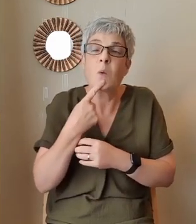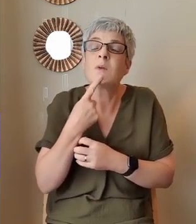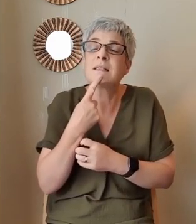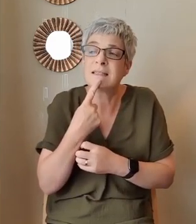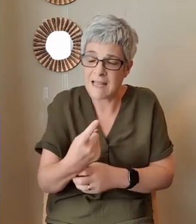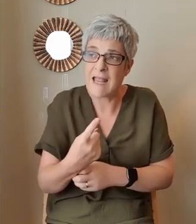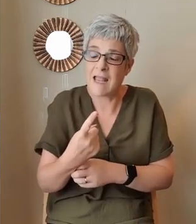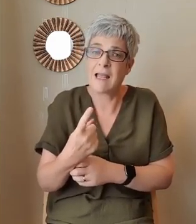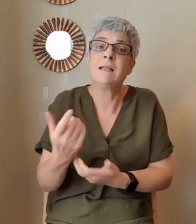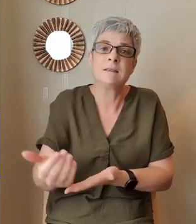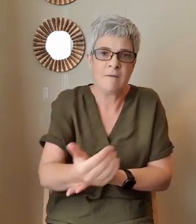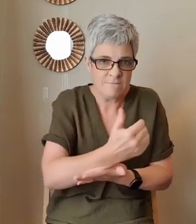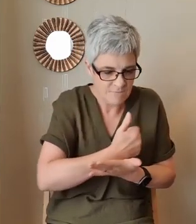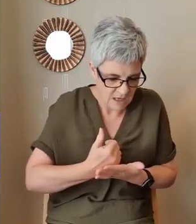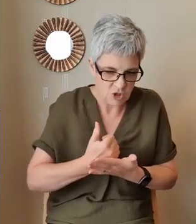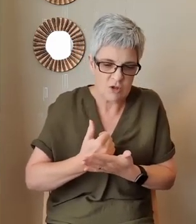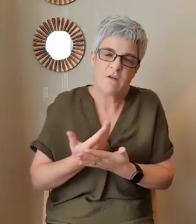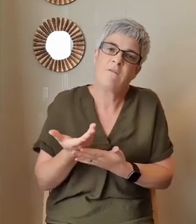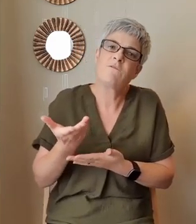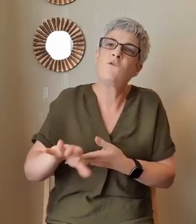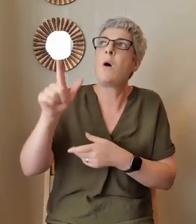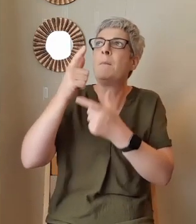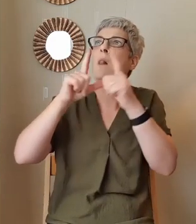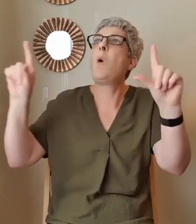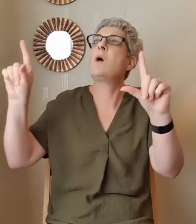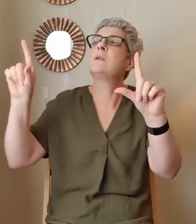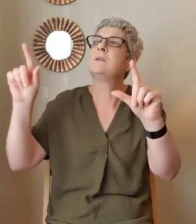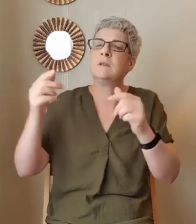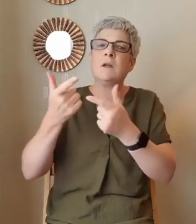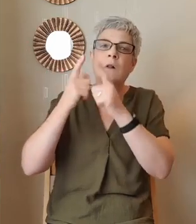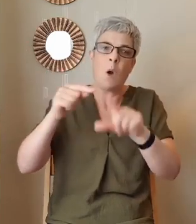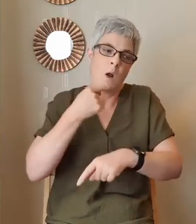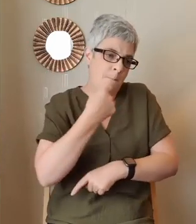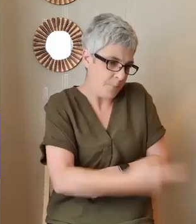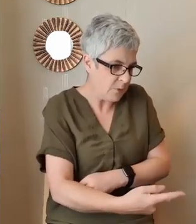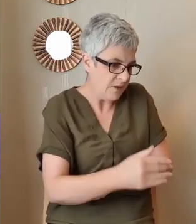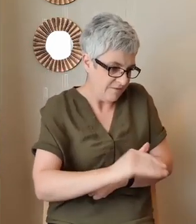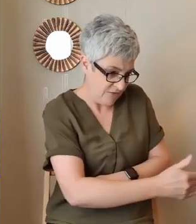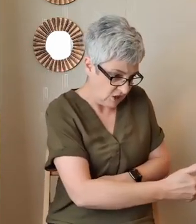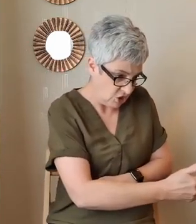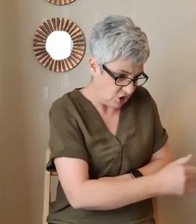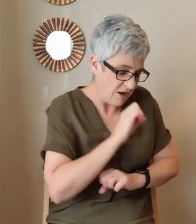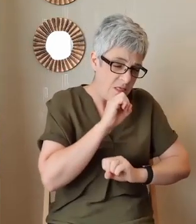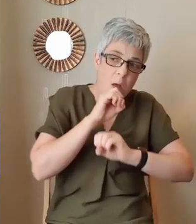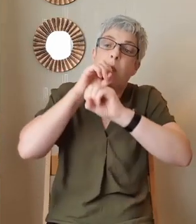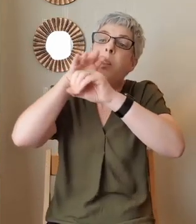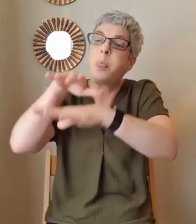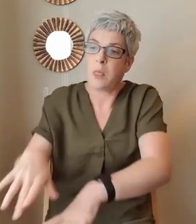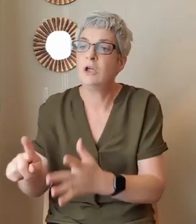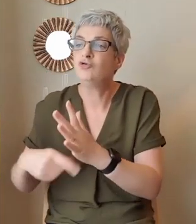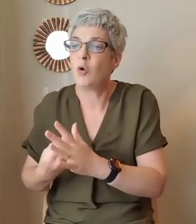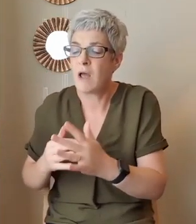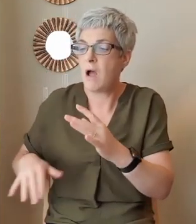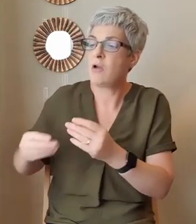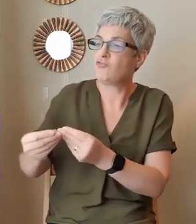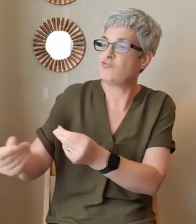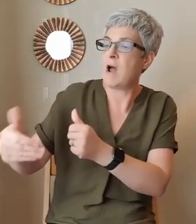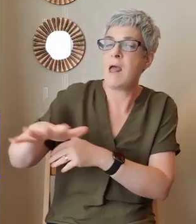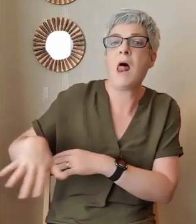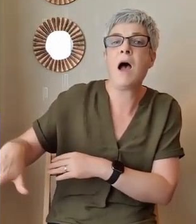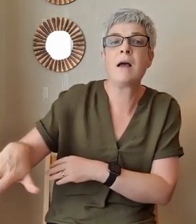say salvation comes from the Lord. And the Lord commanded the fish, and it vomited Jonah on to